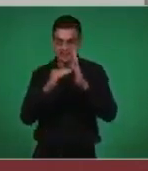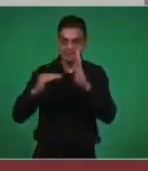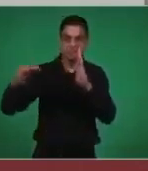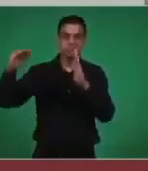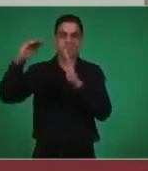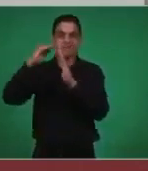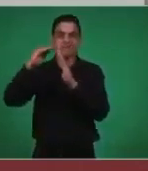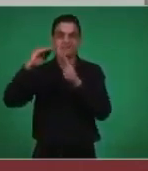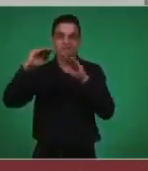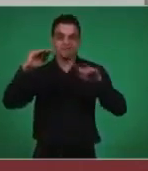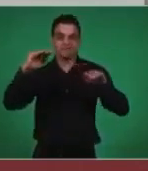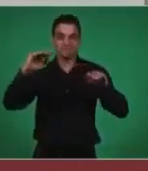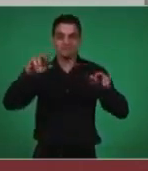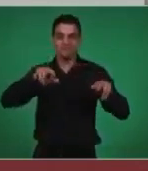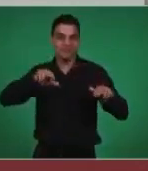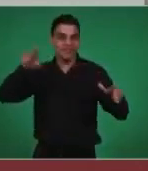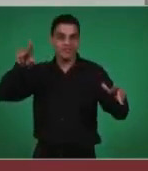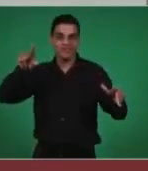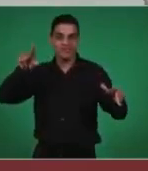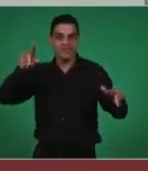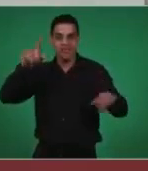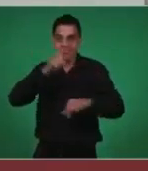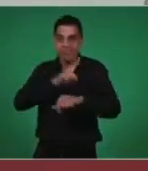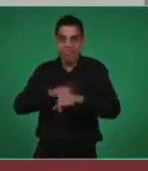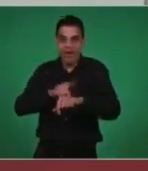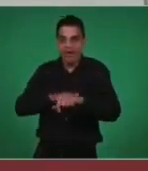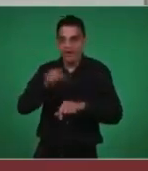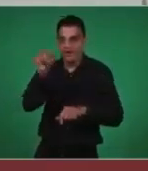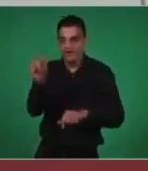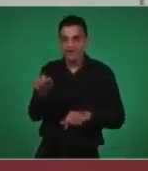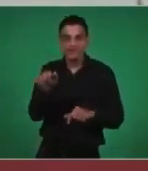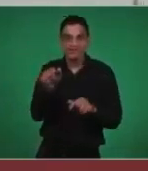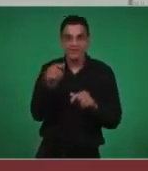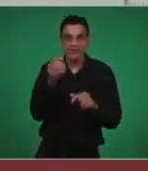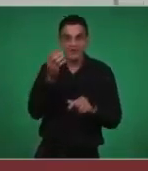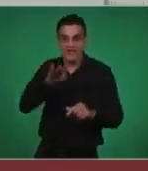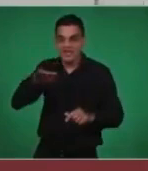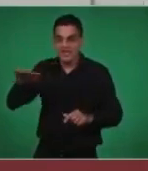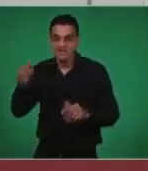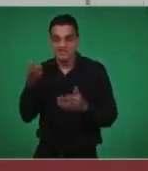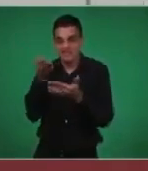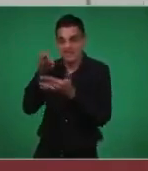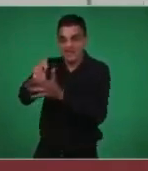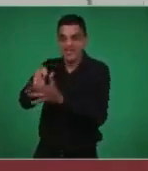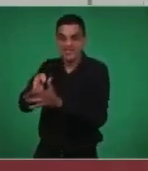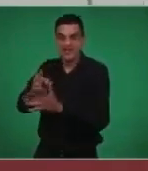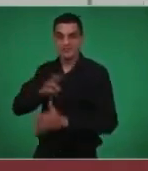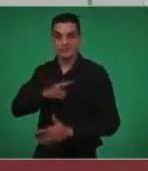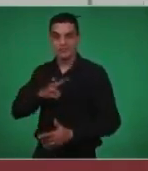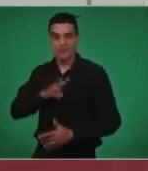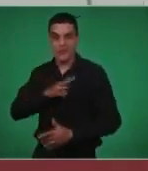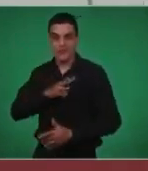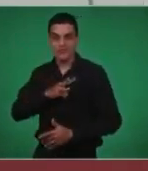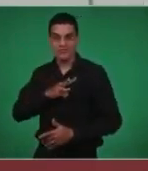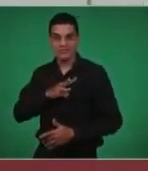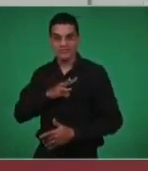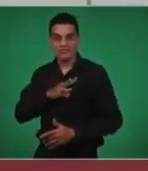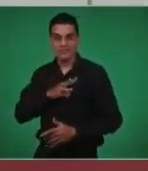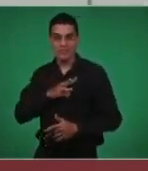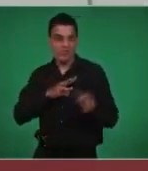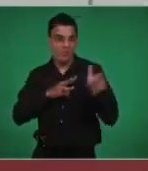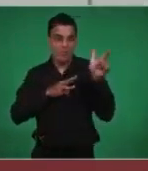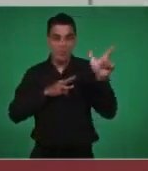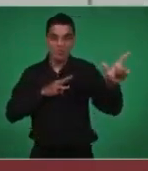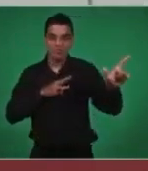And so this child that is in the fundamental teaching goes to high school compared to another child that didn't have this